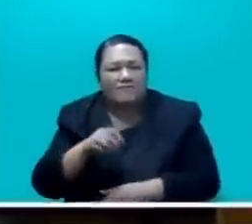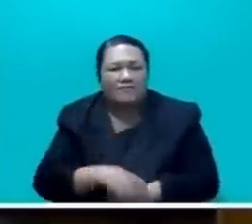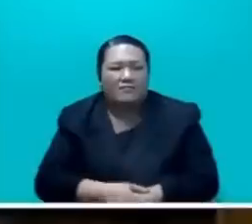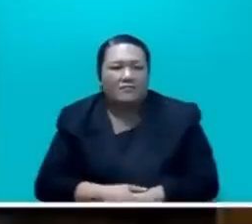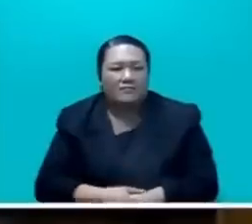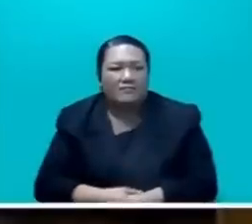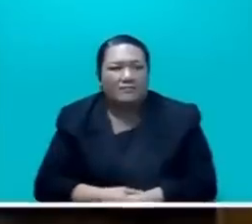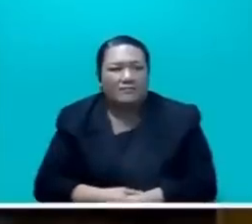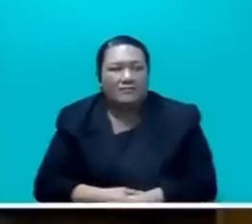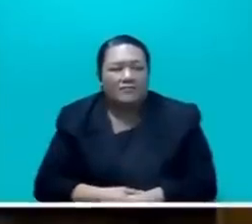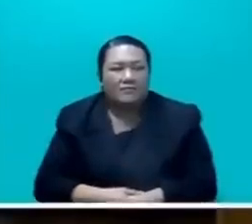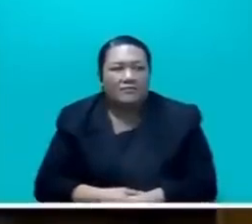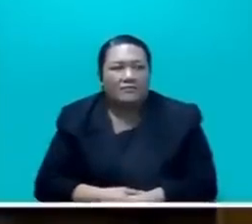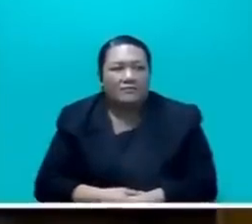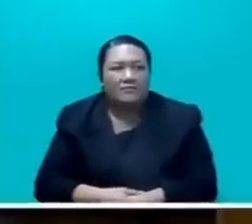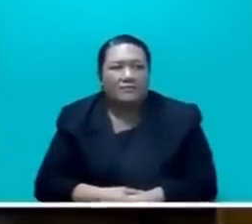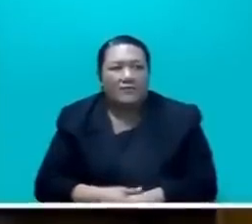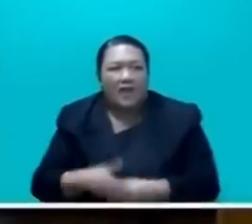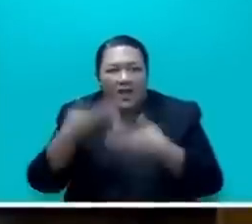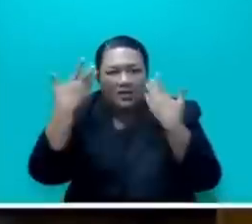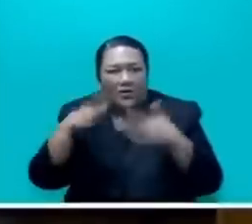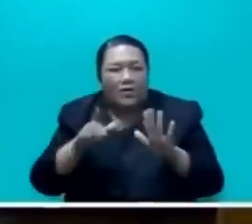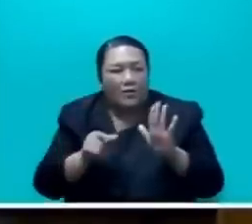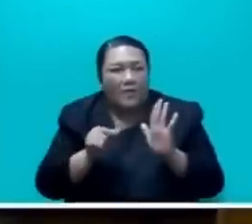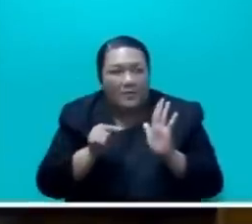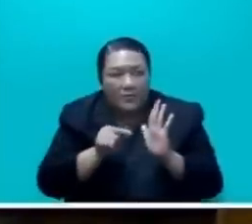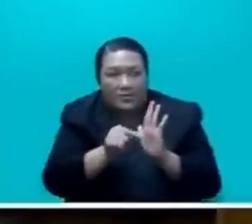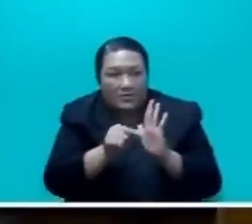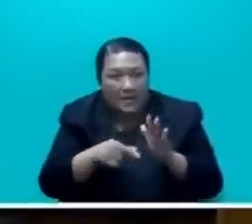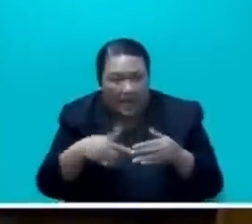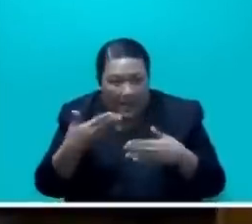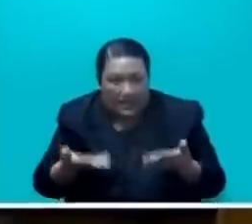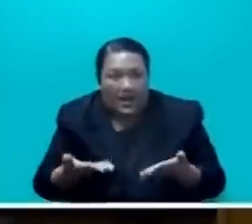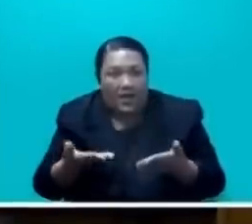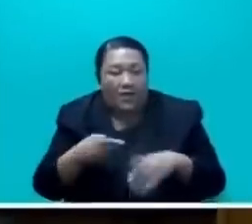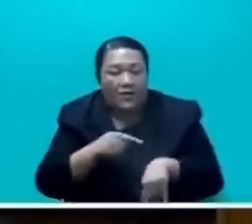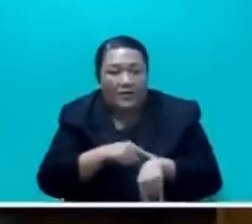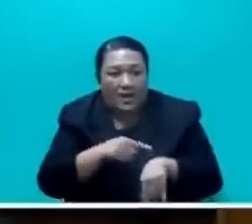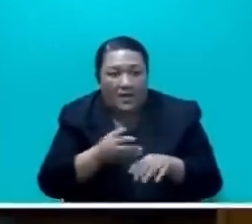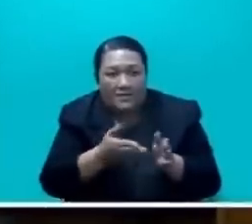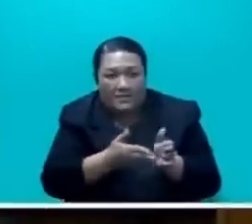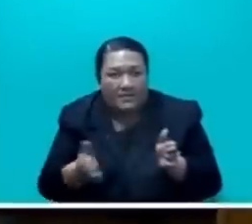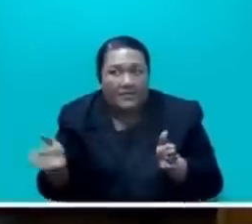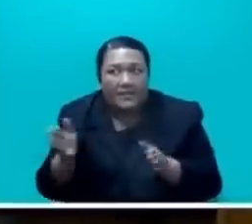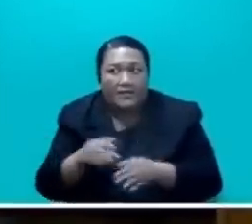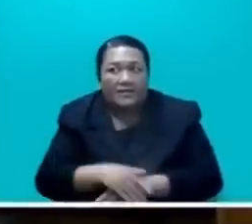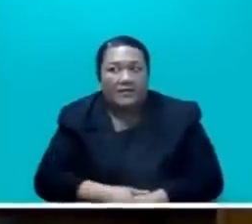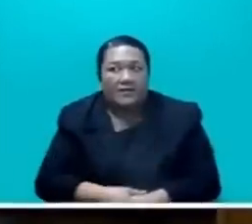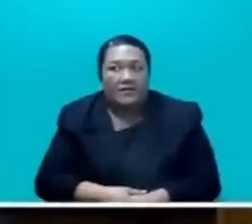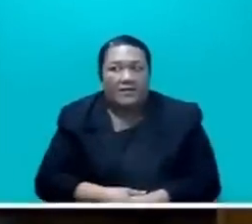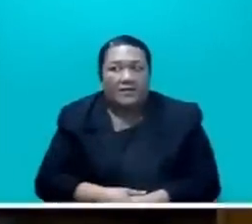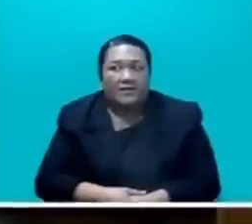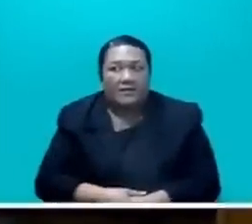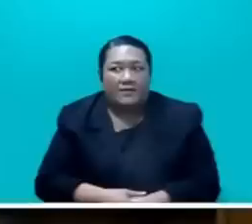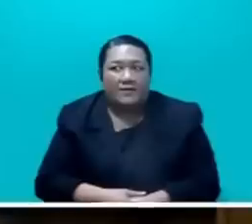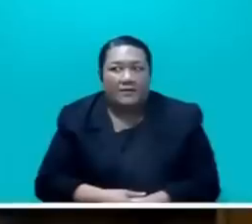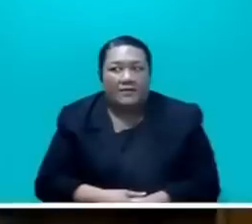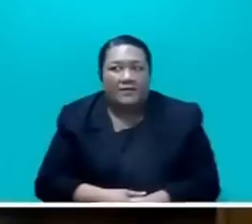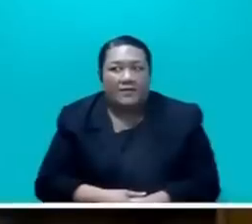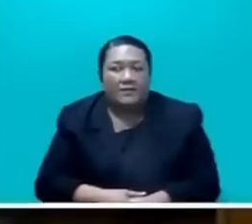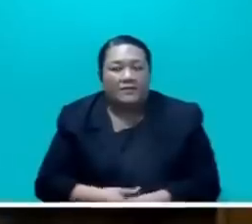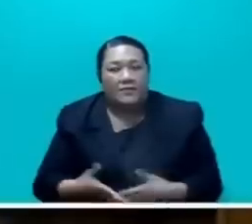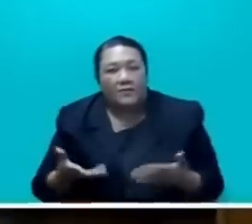I do not know about procedures at this time, whether we can